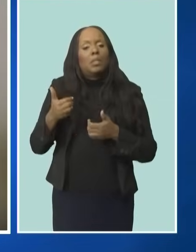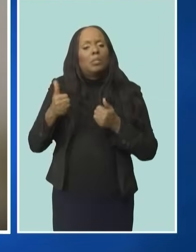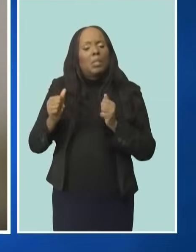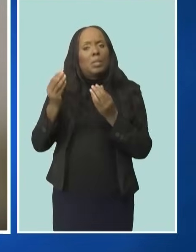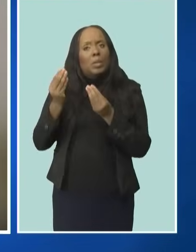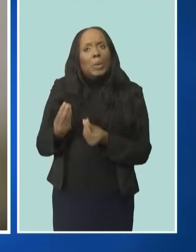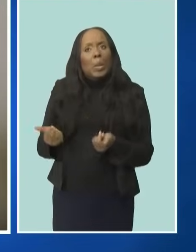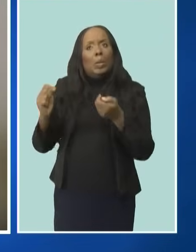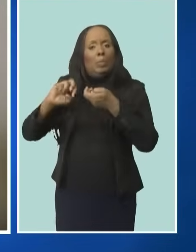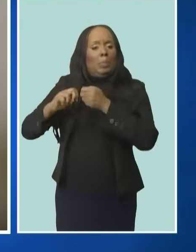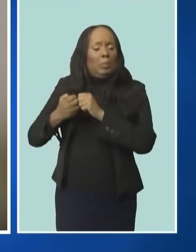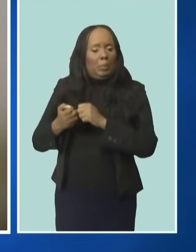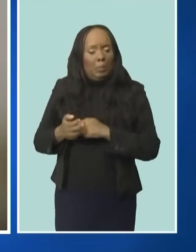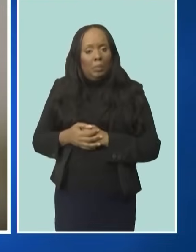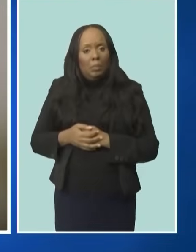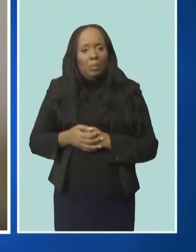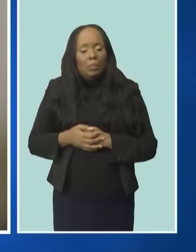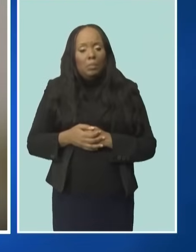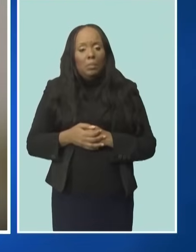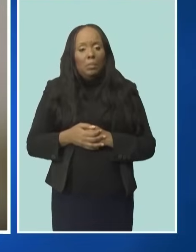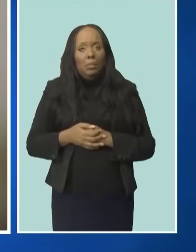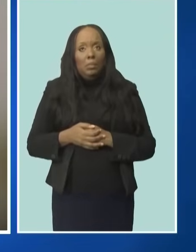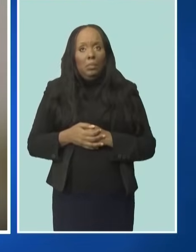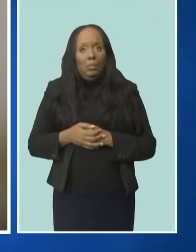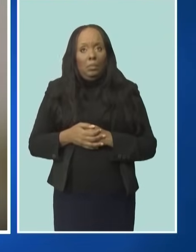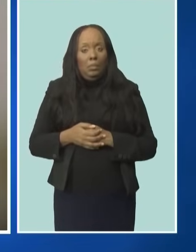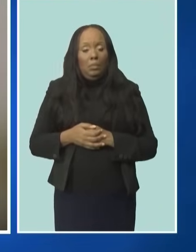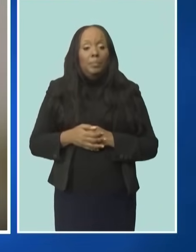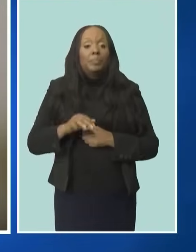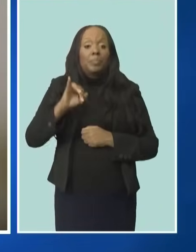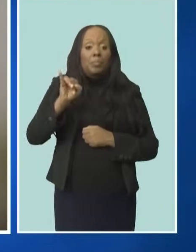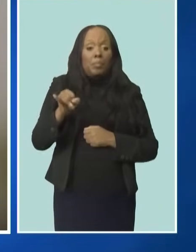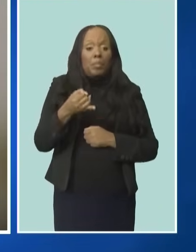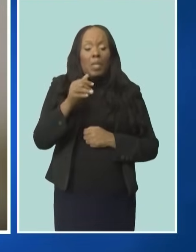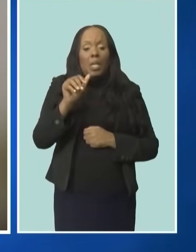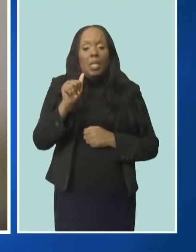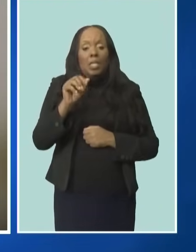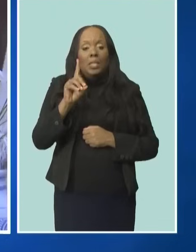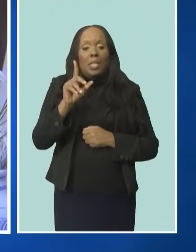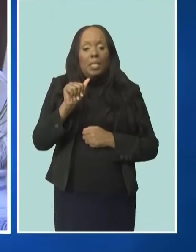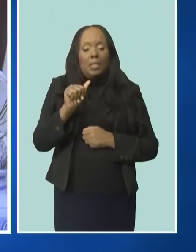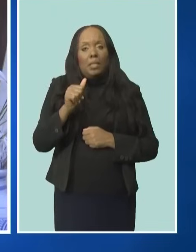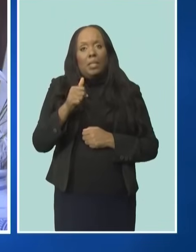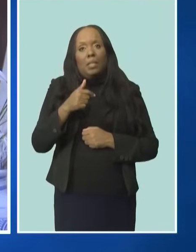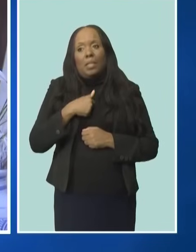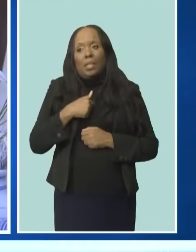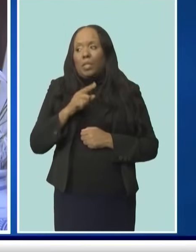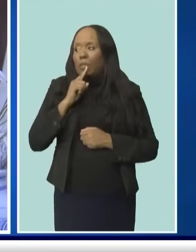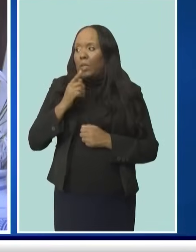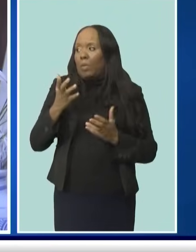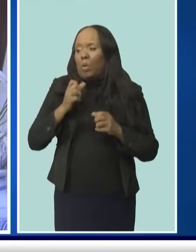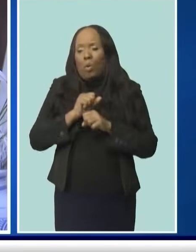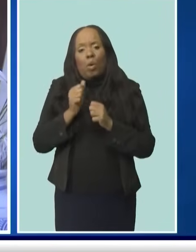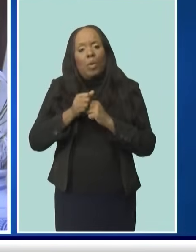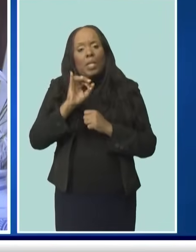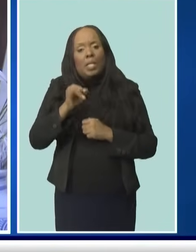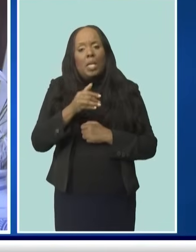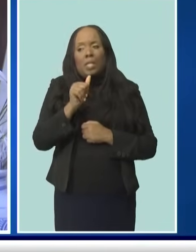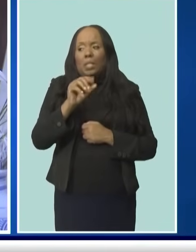true. Jada is one of the companies that I would like to work along. Carl Williams.